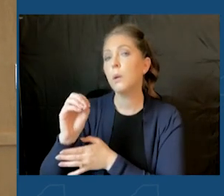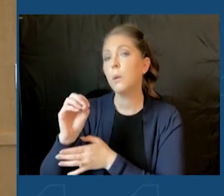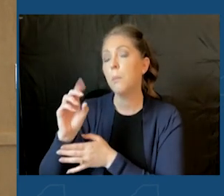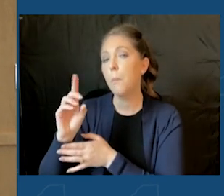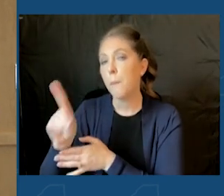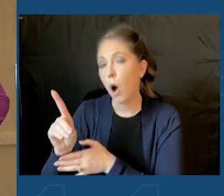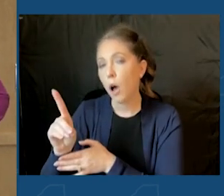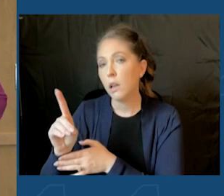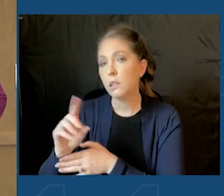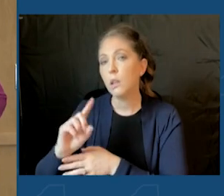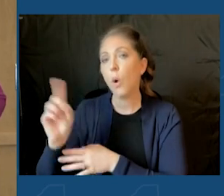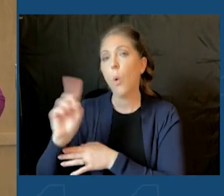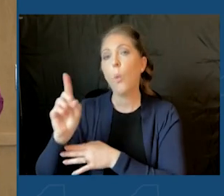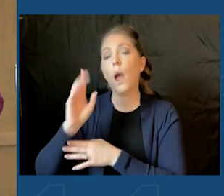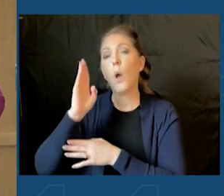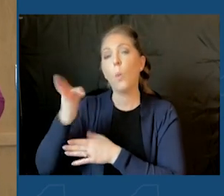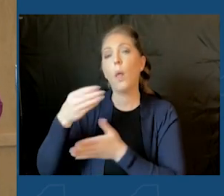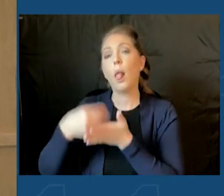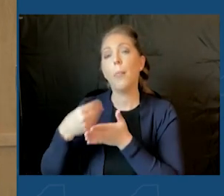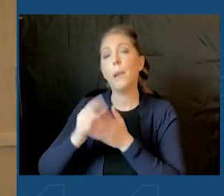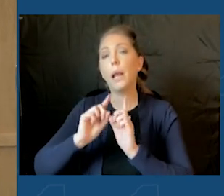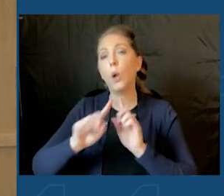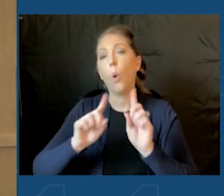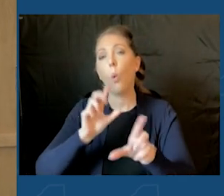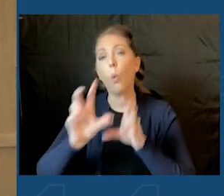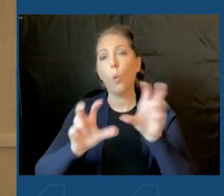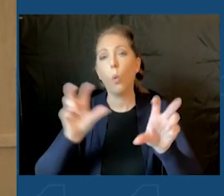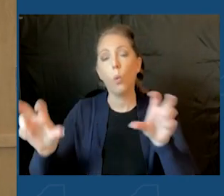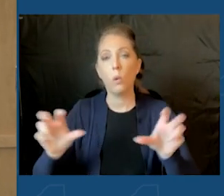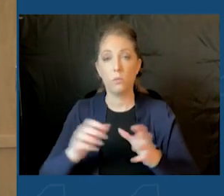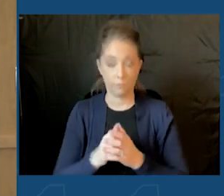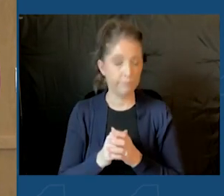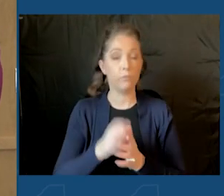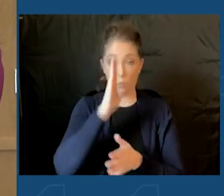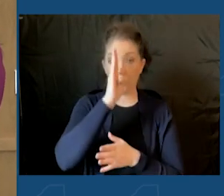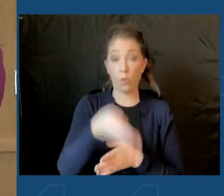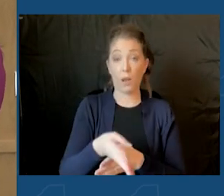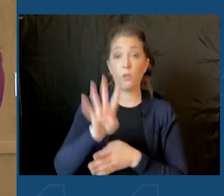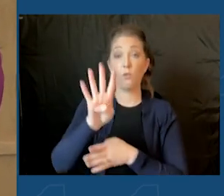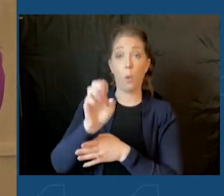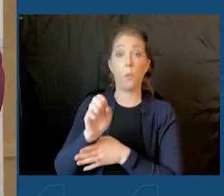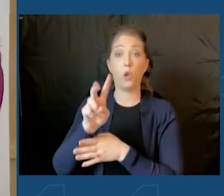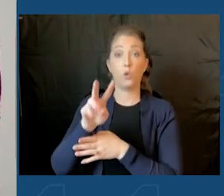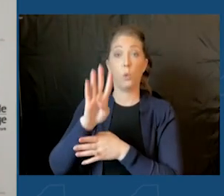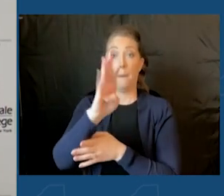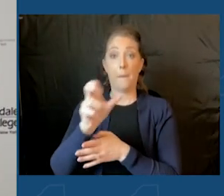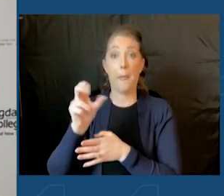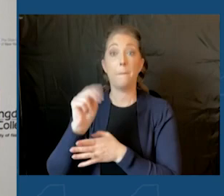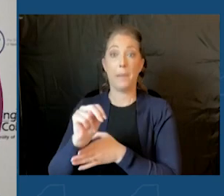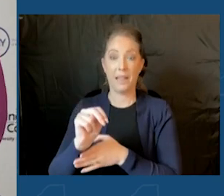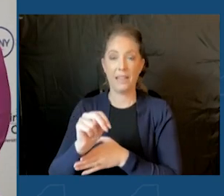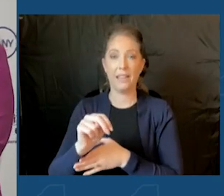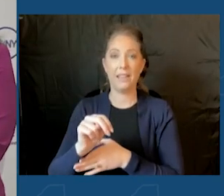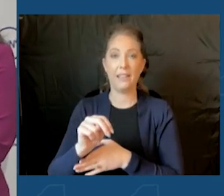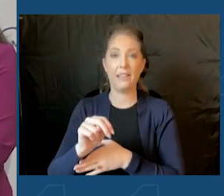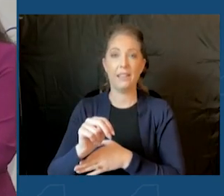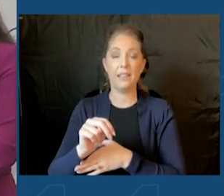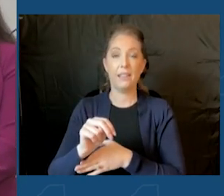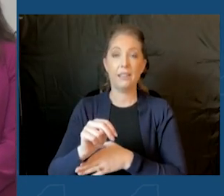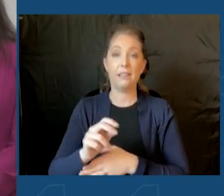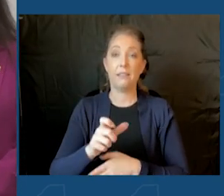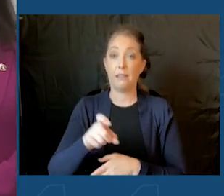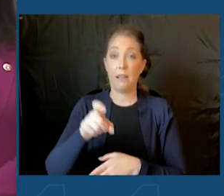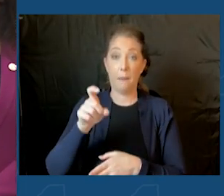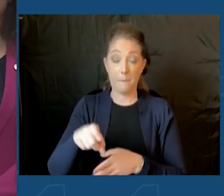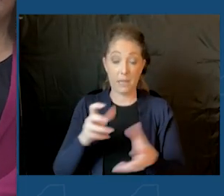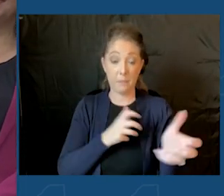people see that money in their community? Very directly, it's $4.2 billion, not leaving anything on the table. It has to be passed